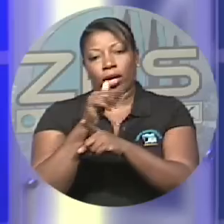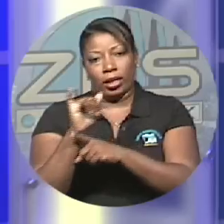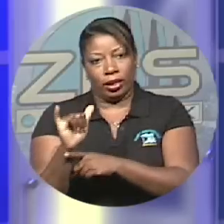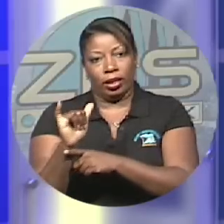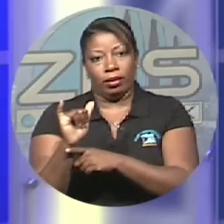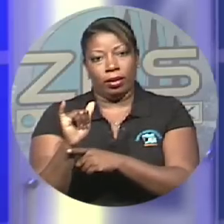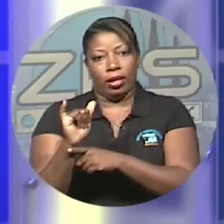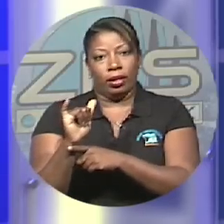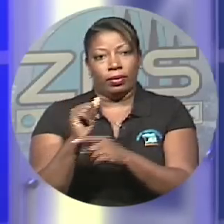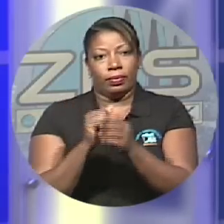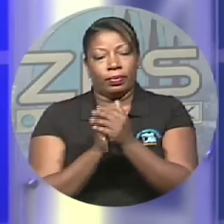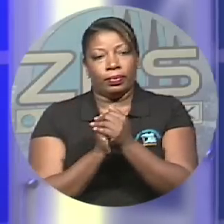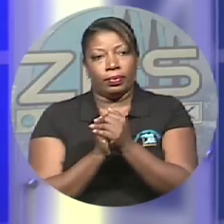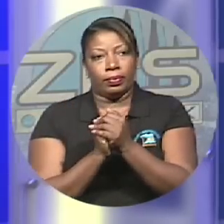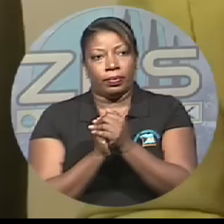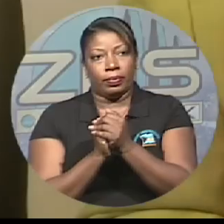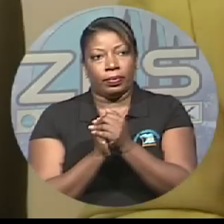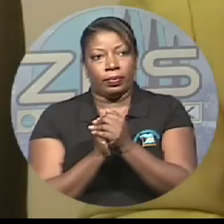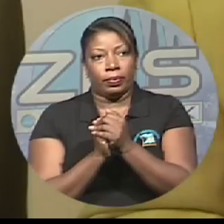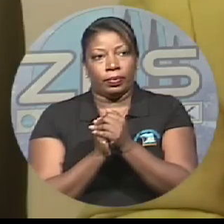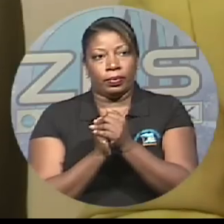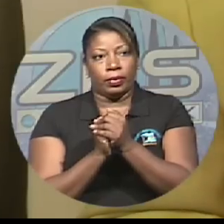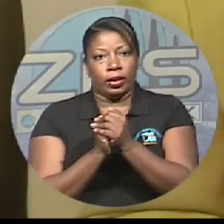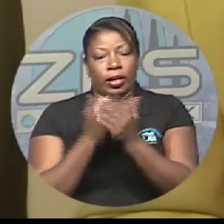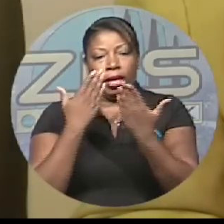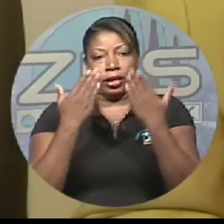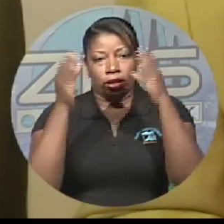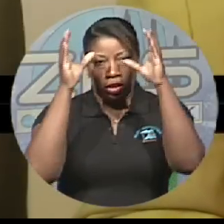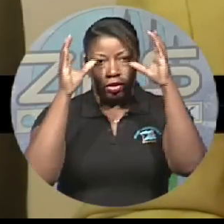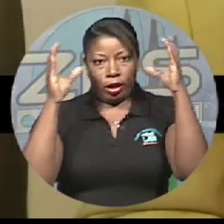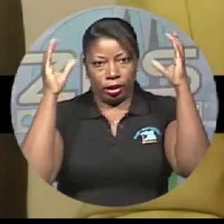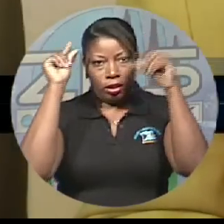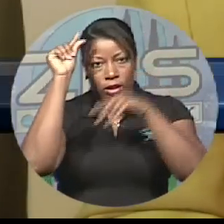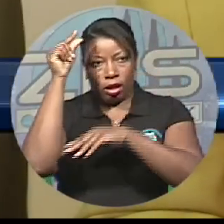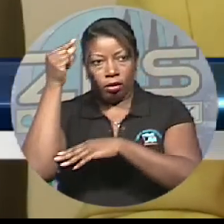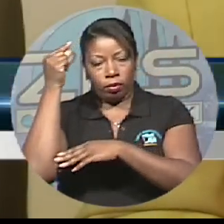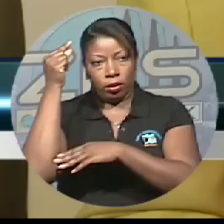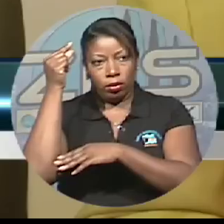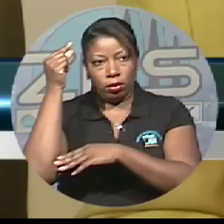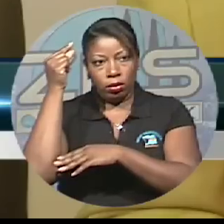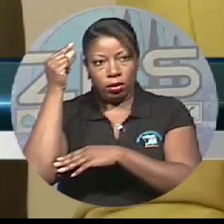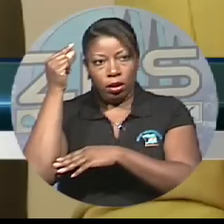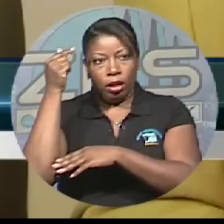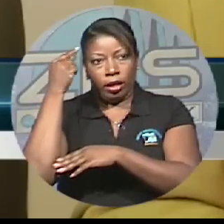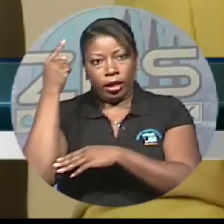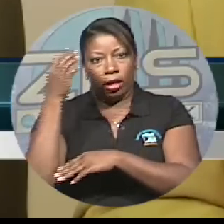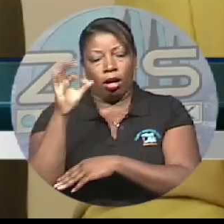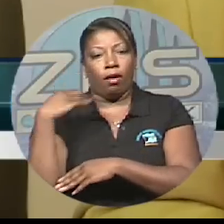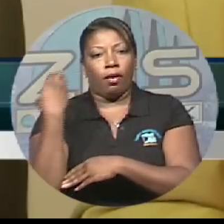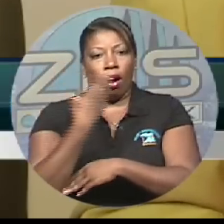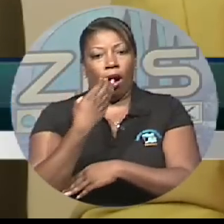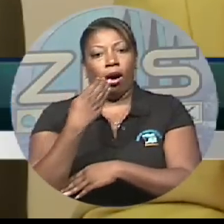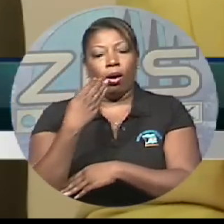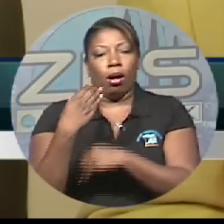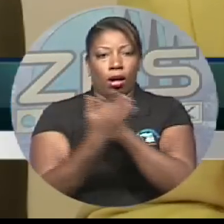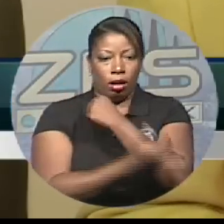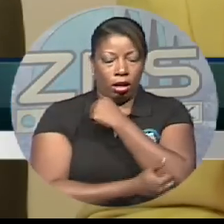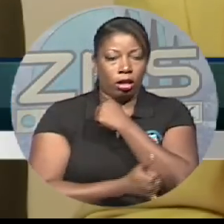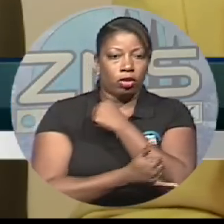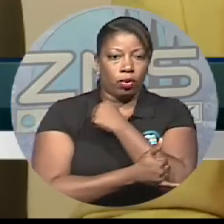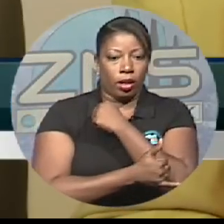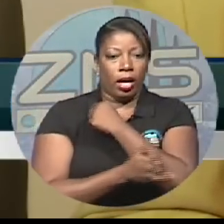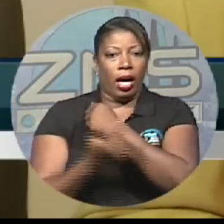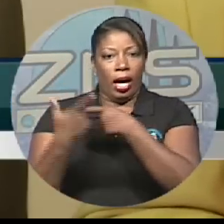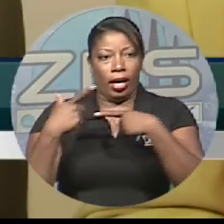residents. Excited when the Chinese government would think of our country and would honor us by